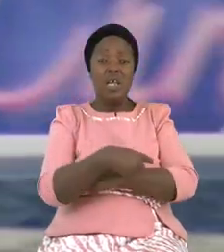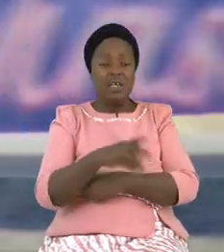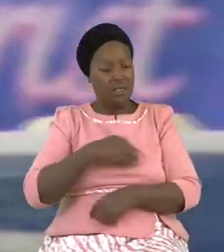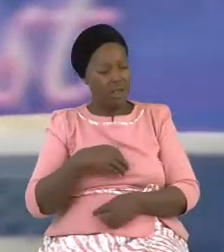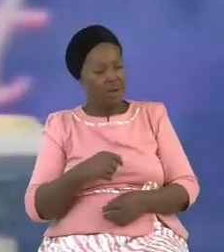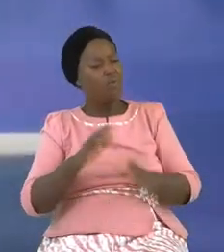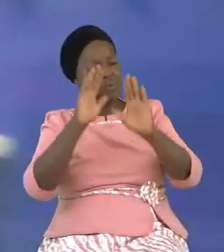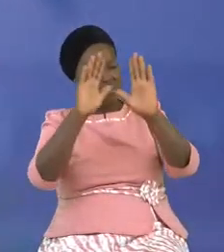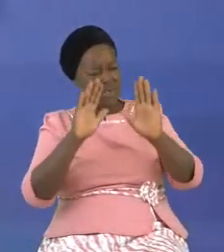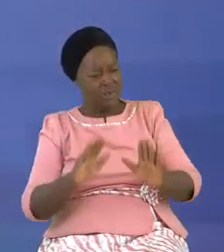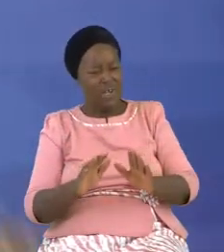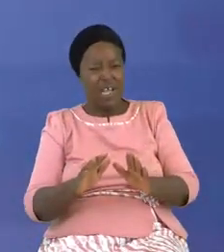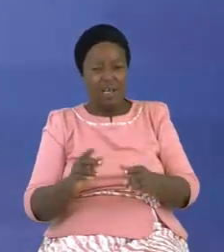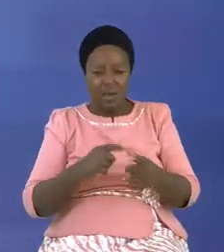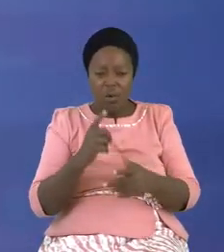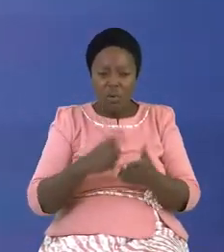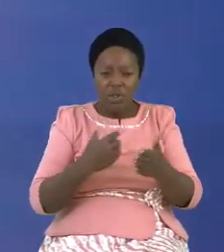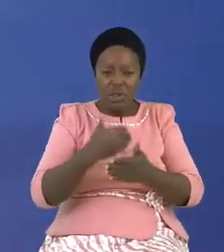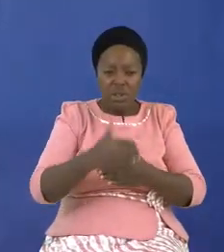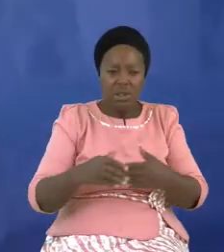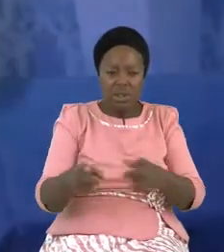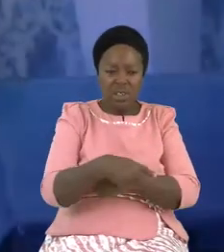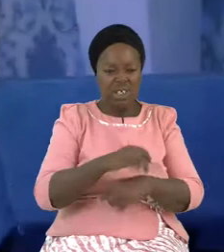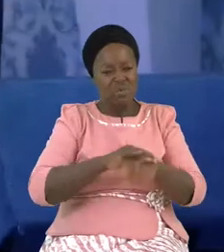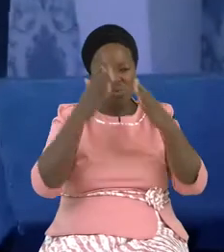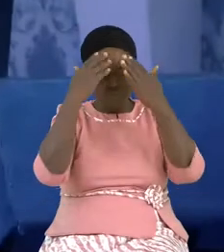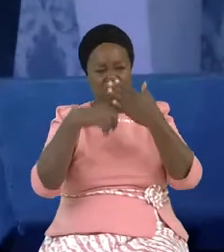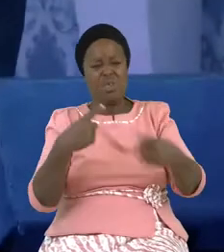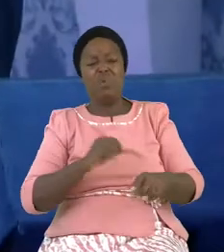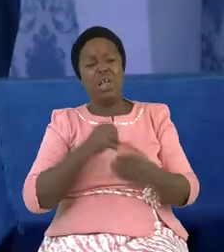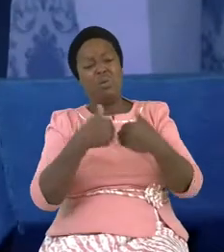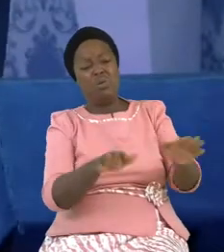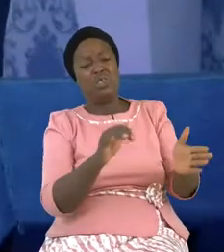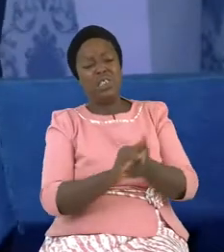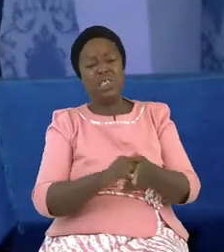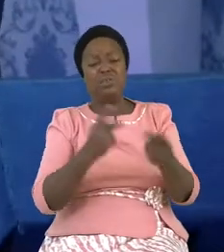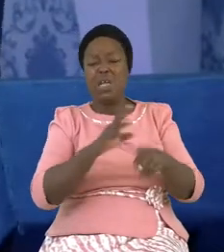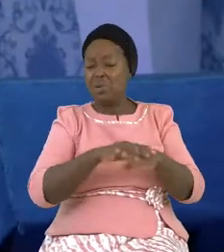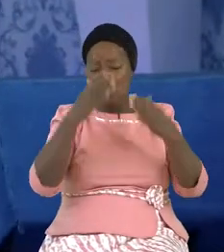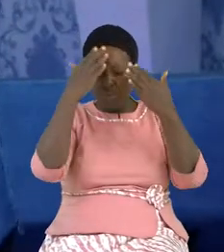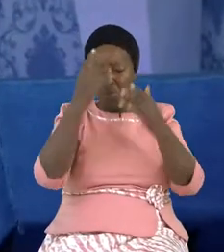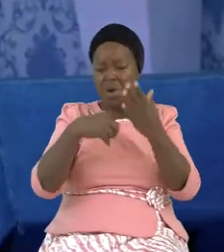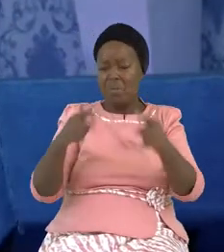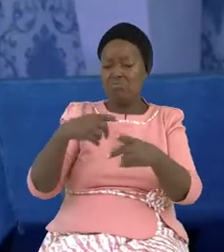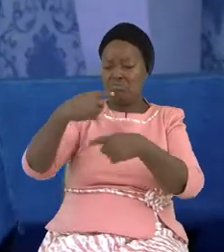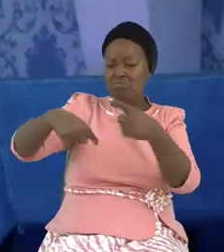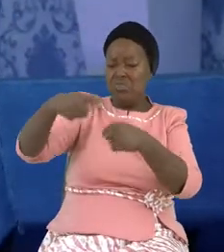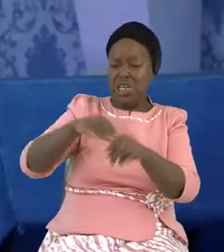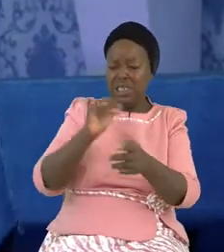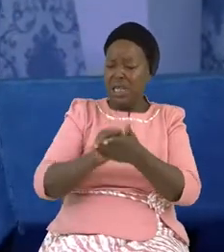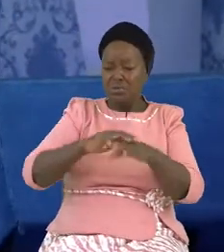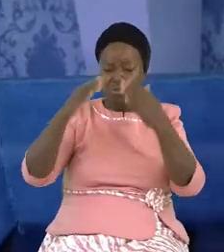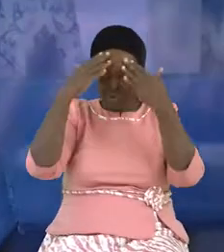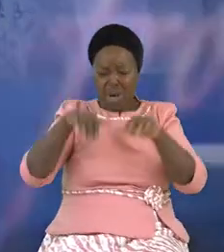following day? He said, I don't know what happened. I lost it. How about the following week? I don't know what happened. I couldn't keep it. How about the following day?